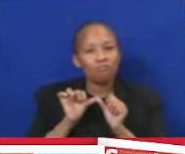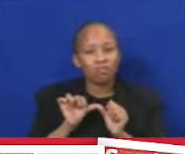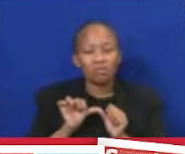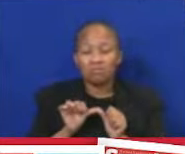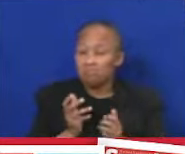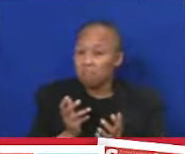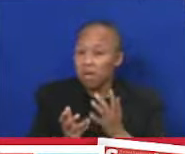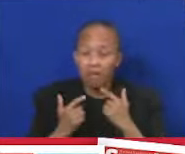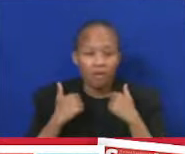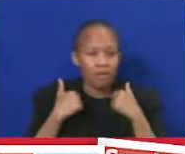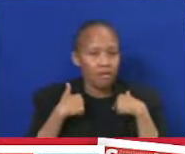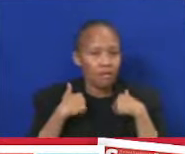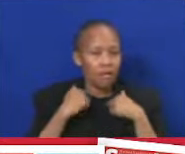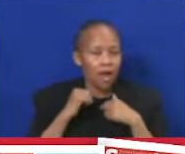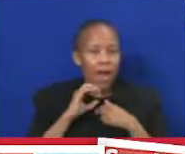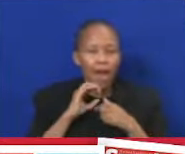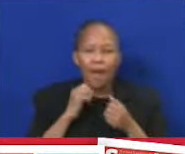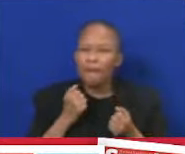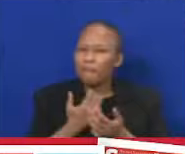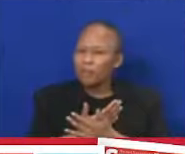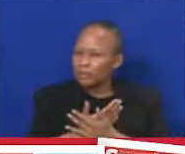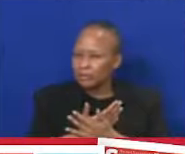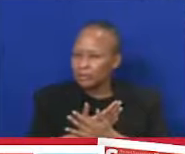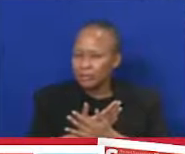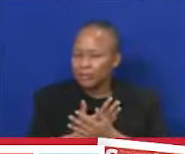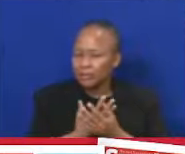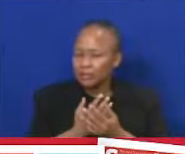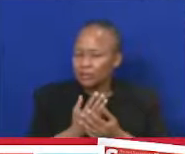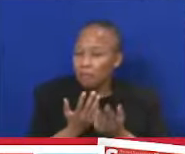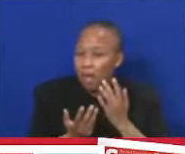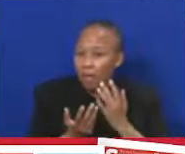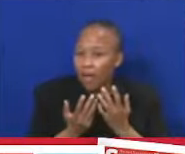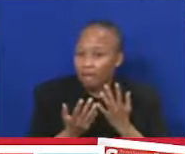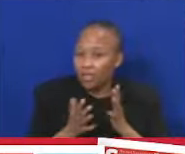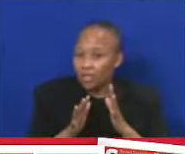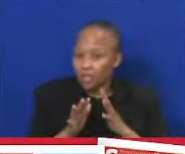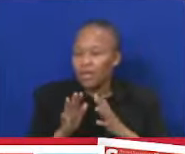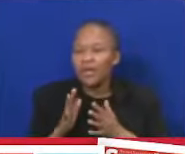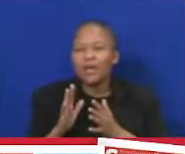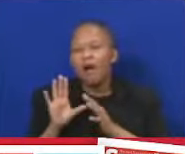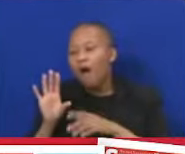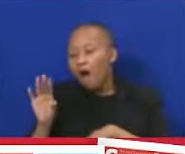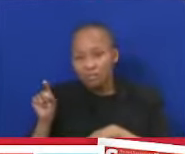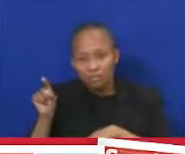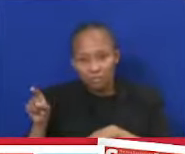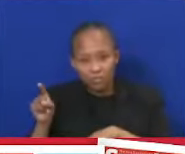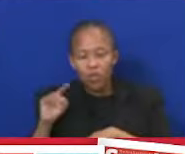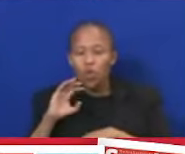the witness confirm the contents of the statement, or did he?